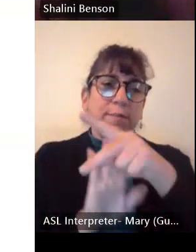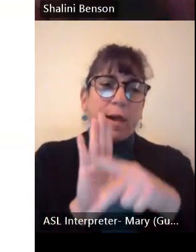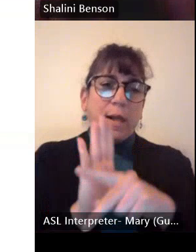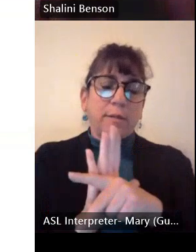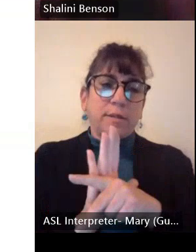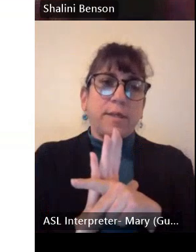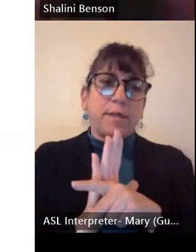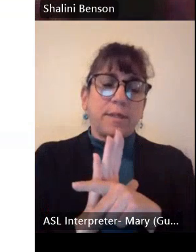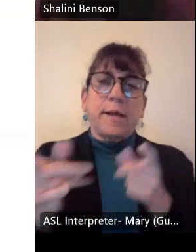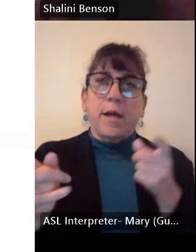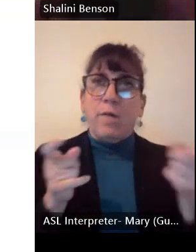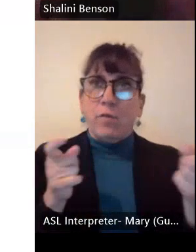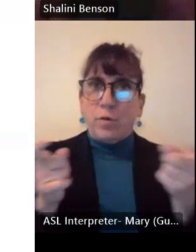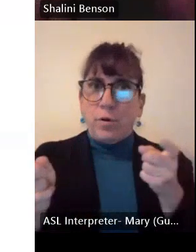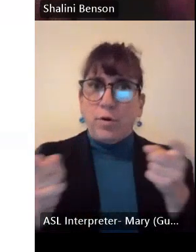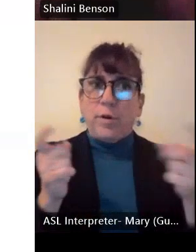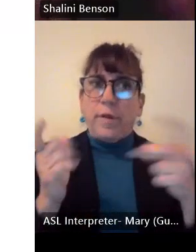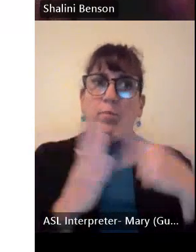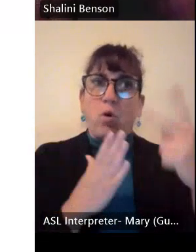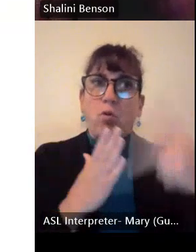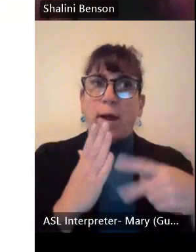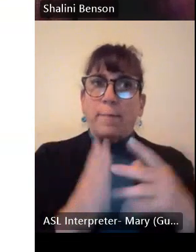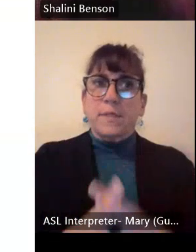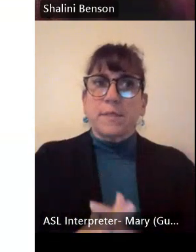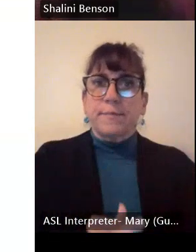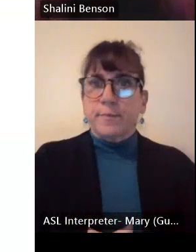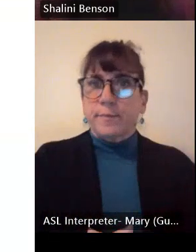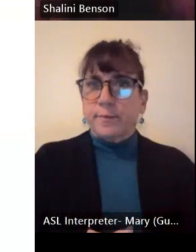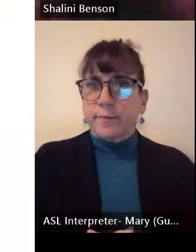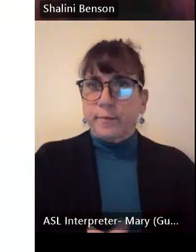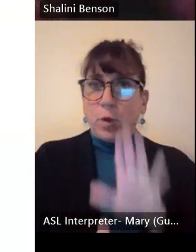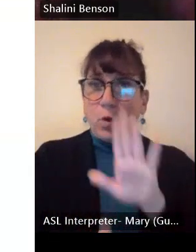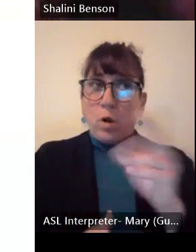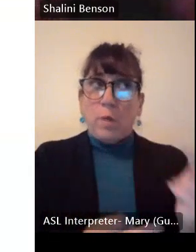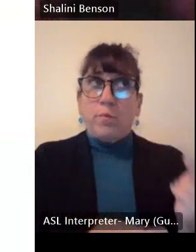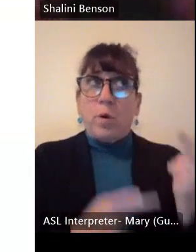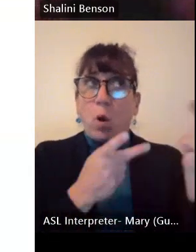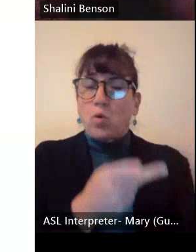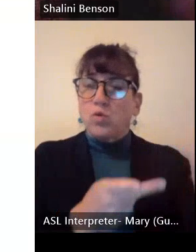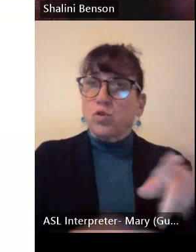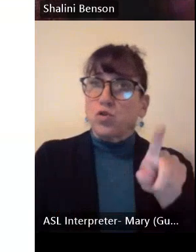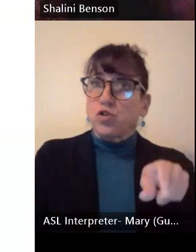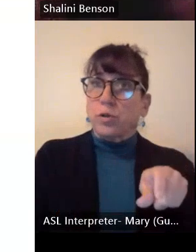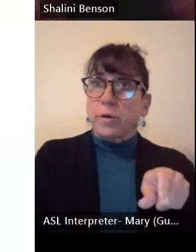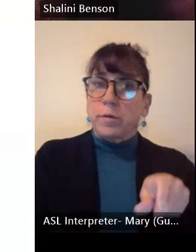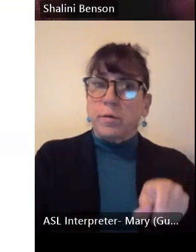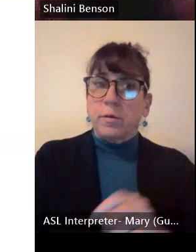govern the programs. So your proposals should